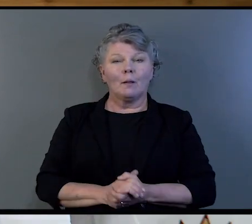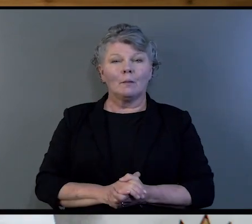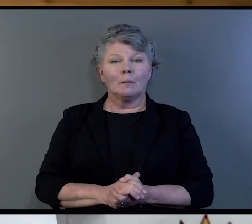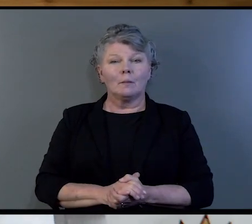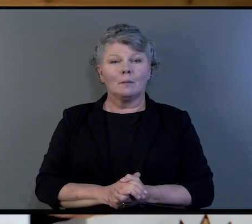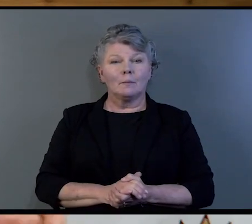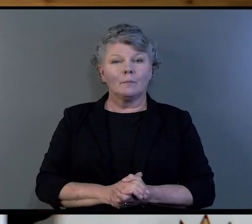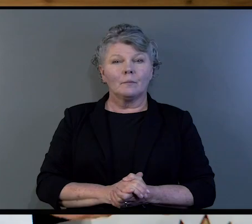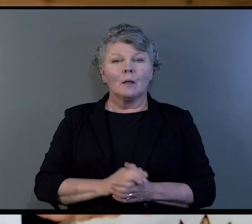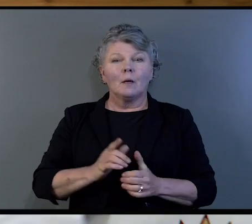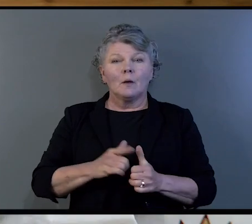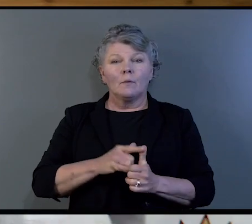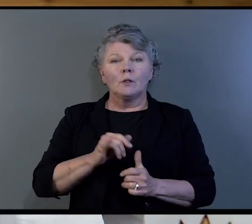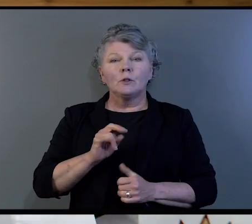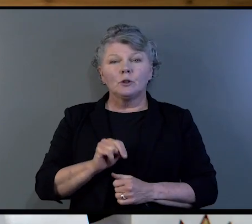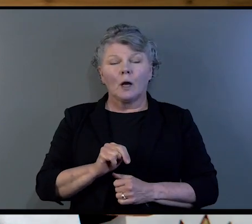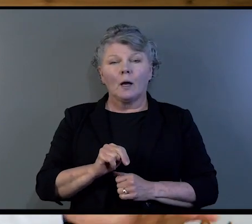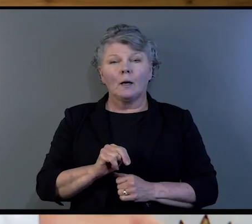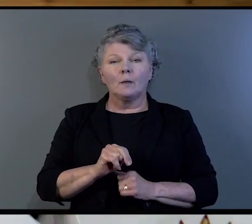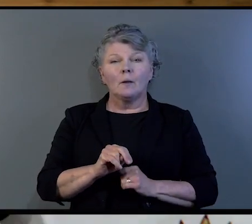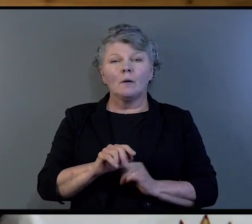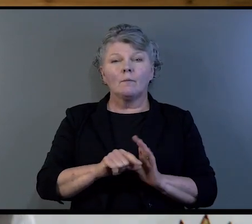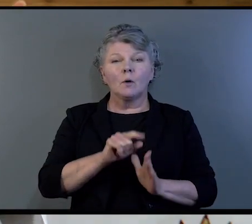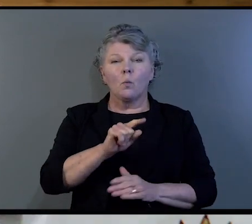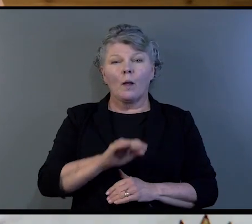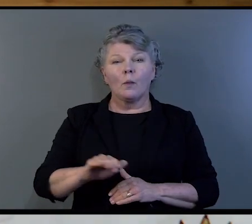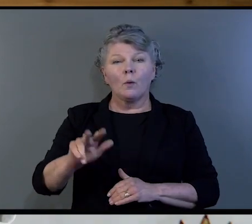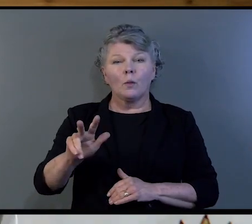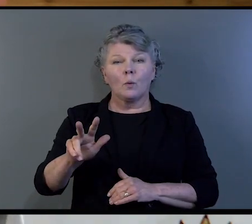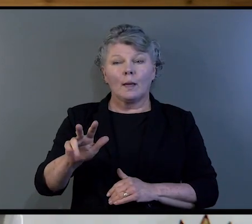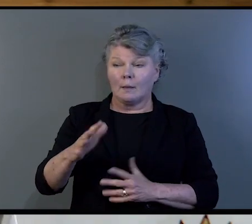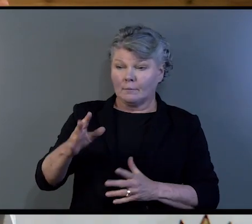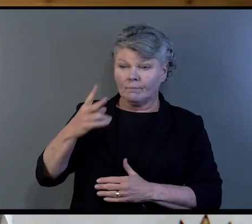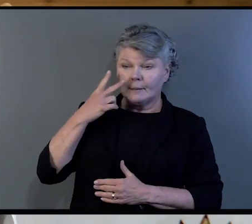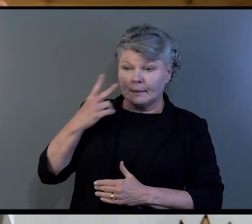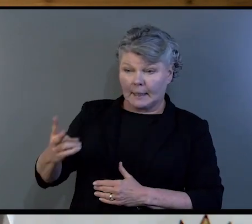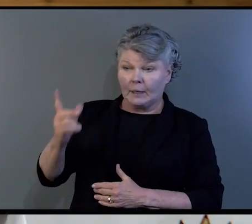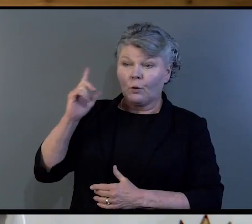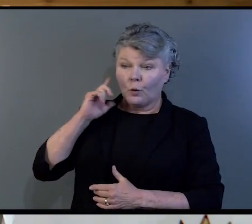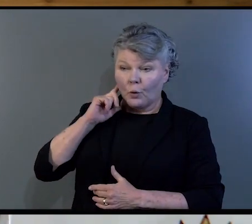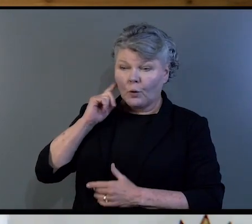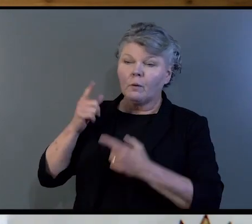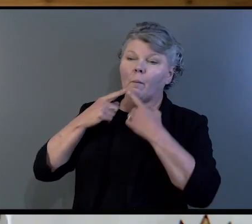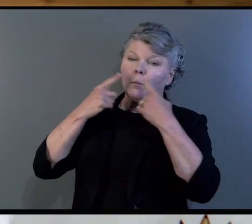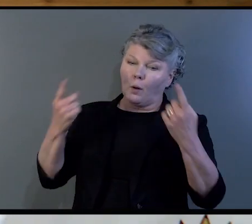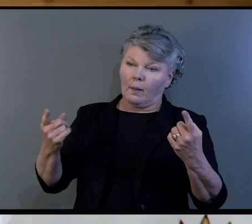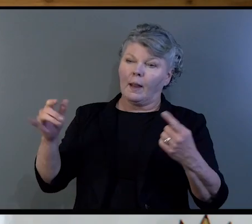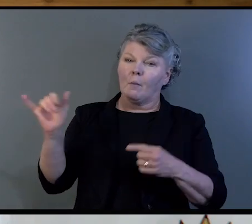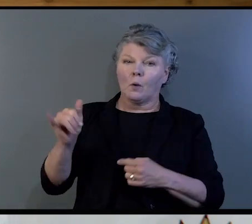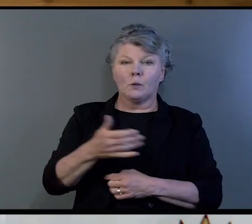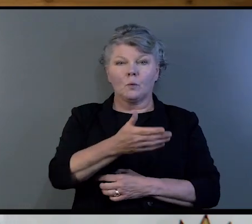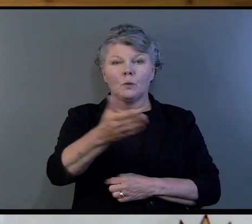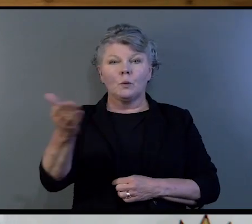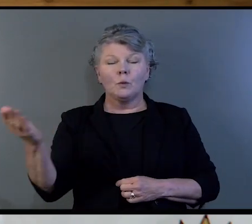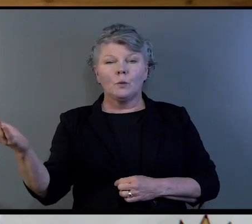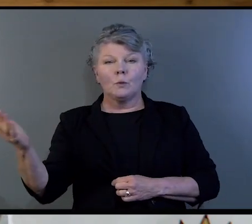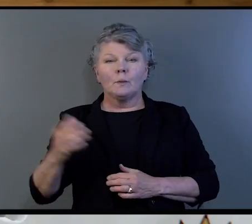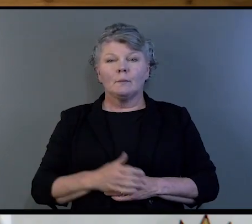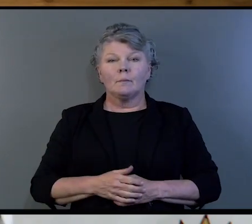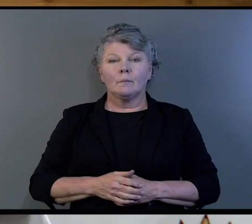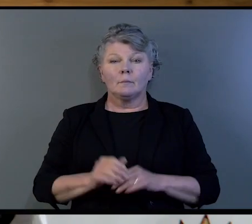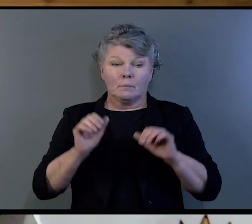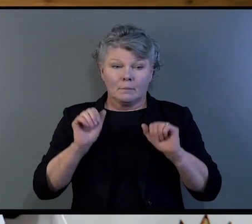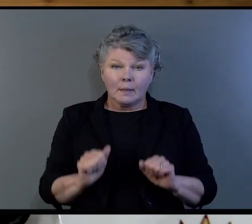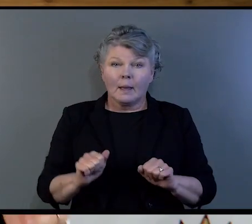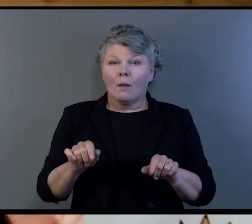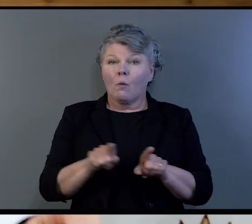That's what John says in 1 John 1 verse 3, "That which we have seen and heard, we proclaim also to you, so that